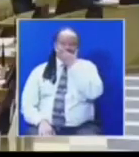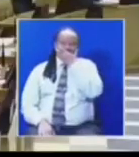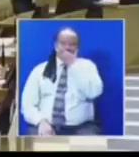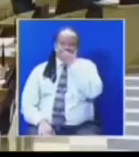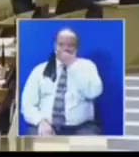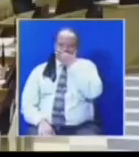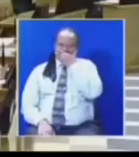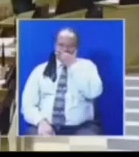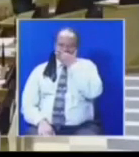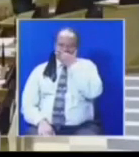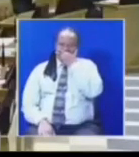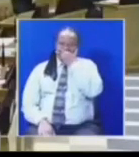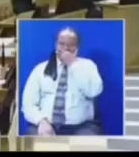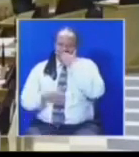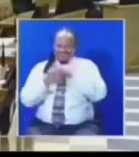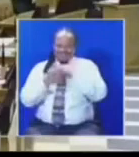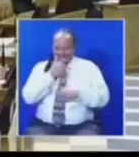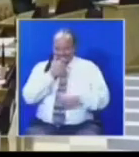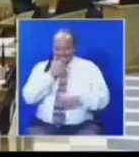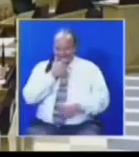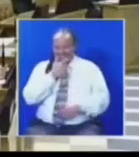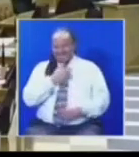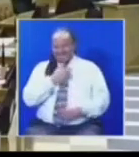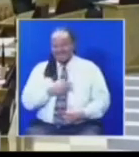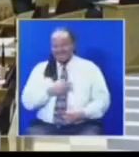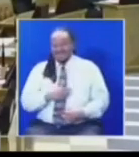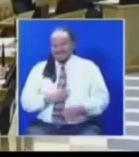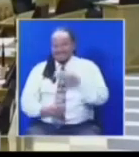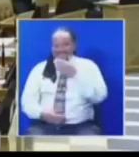Well, that was back then, dog. And things are like.